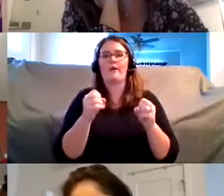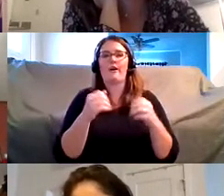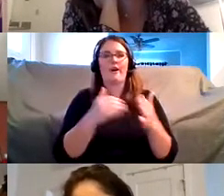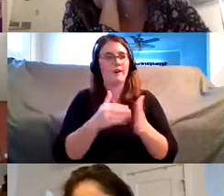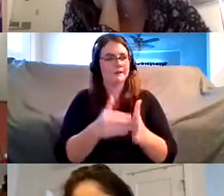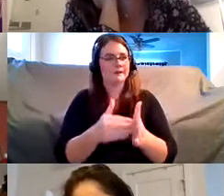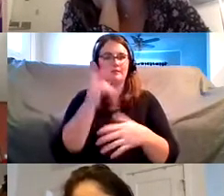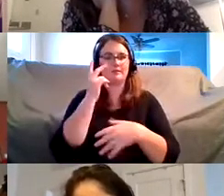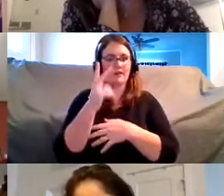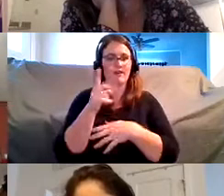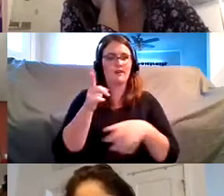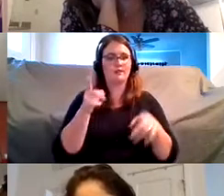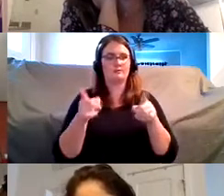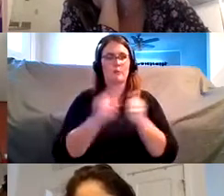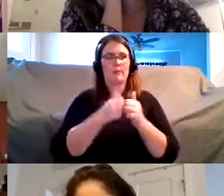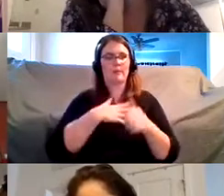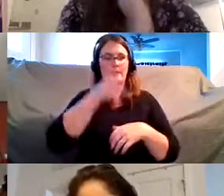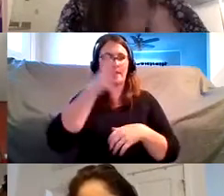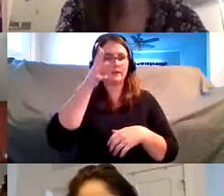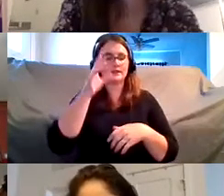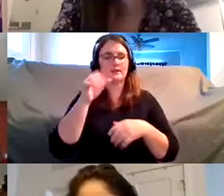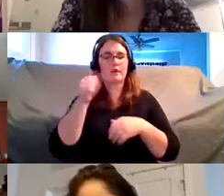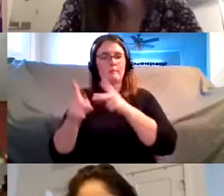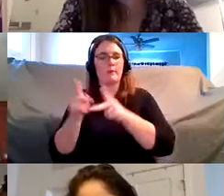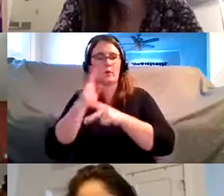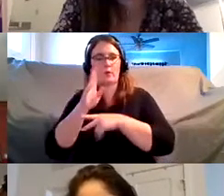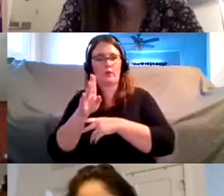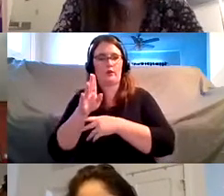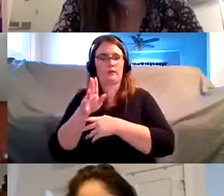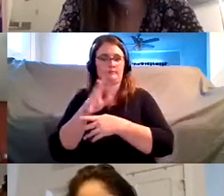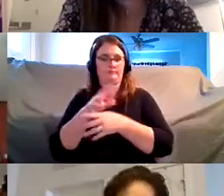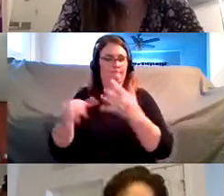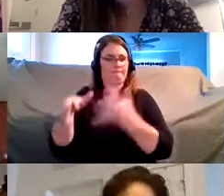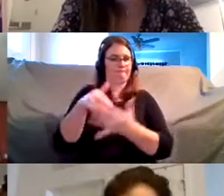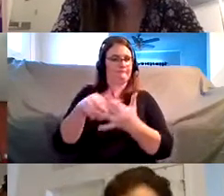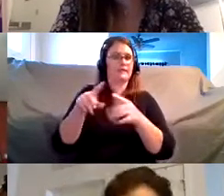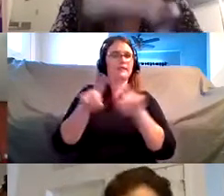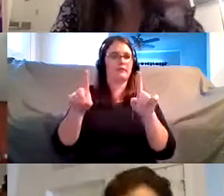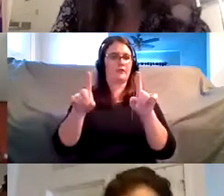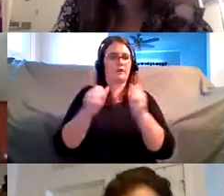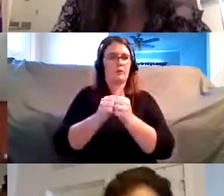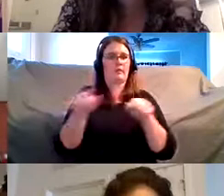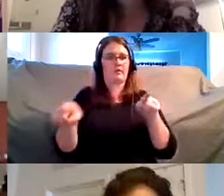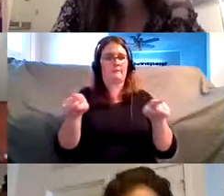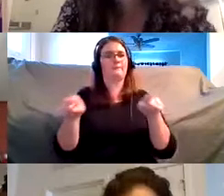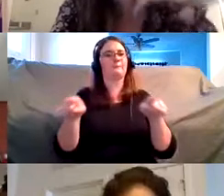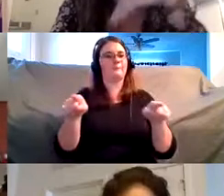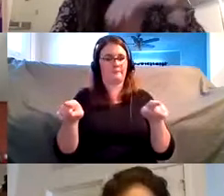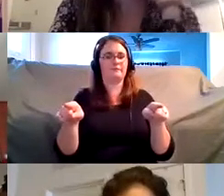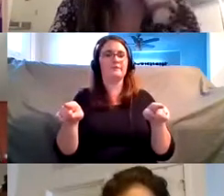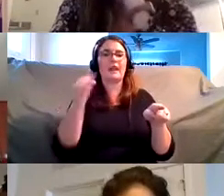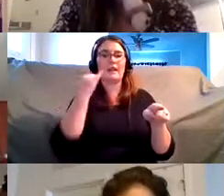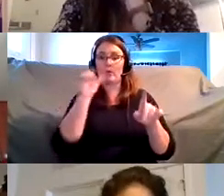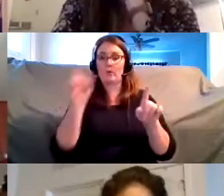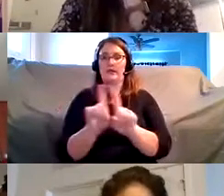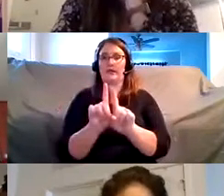often like, especially if they were in stores and not standing right next to each other, it wasn't obvious they were together. So I think from a very early age,